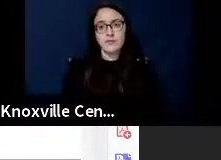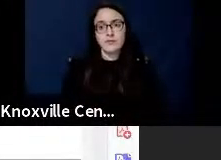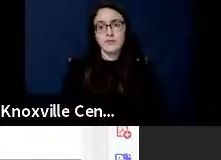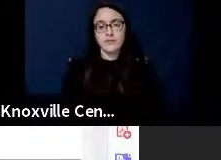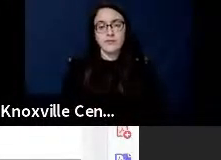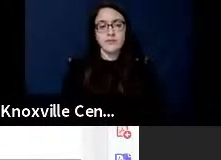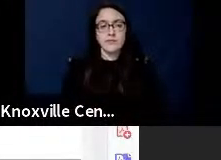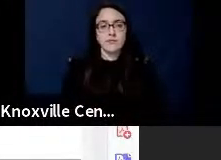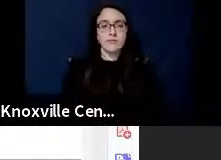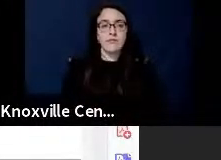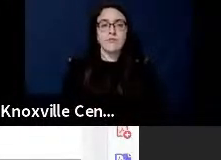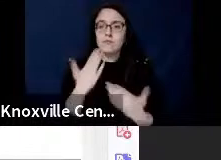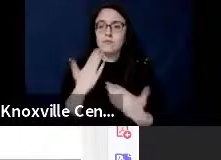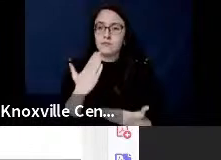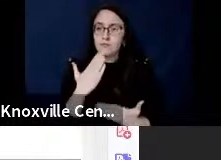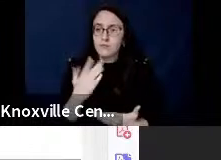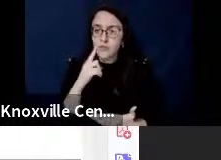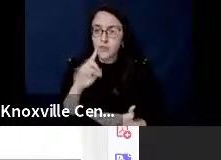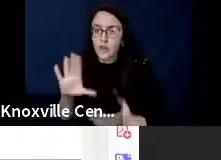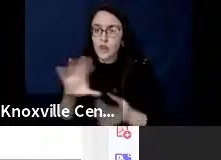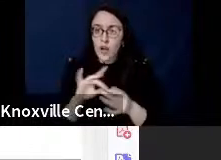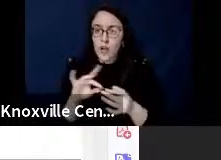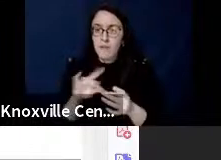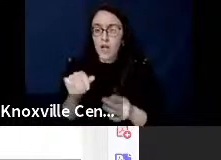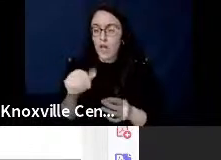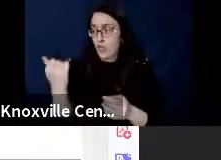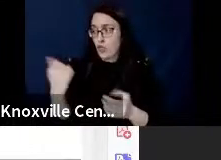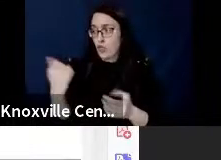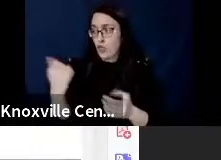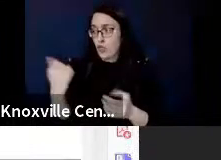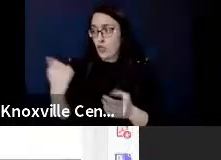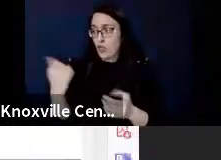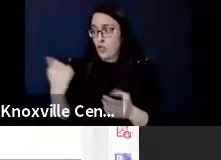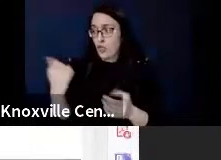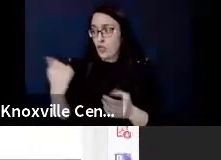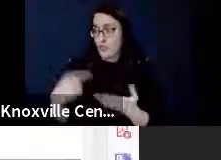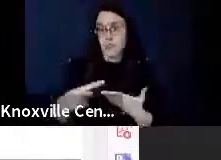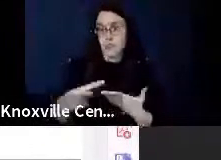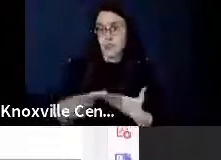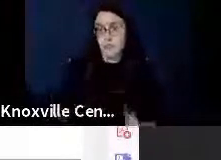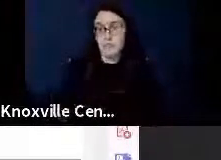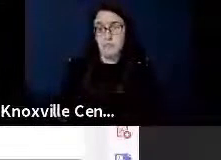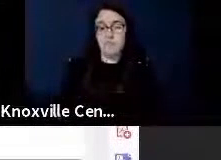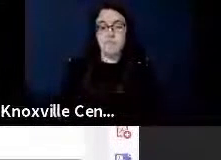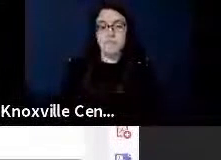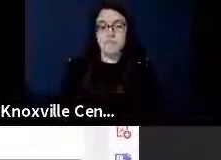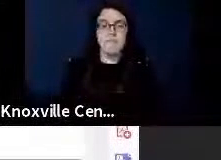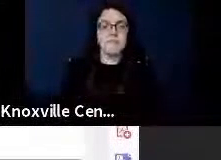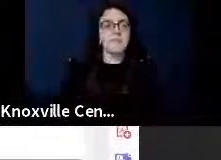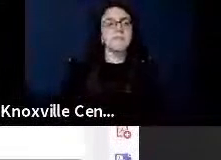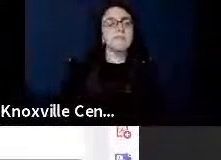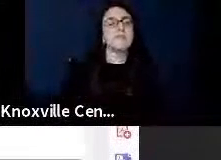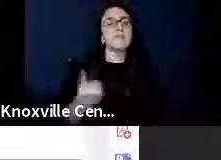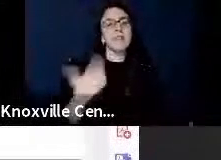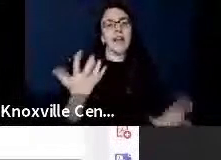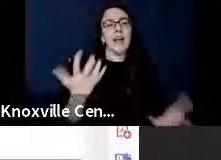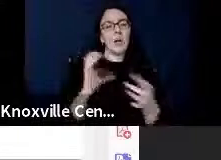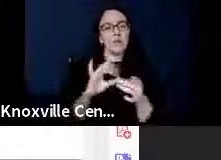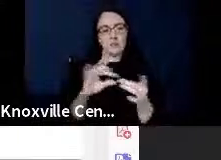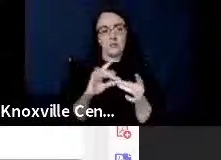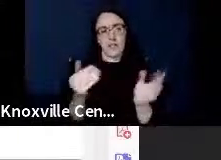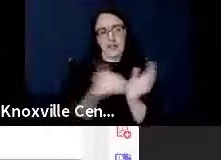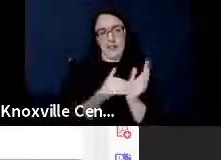Thank you, Mayor, for those comments. Any other points of discussion? I would echo actually what the mayor said because